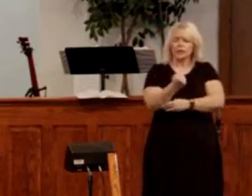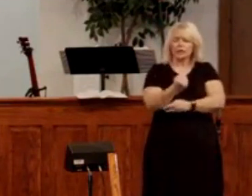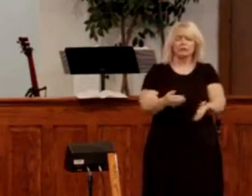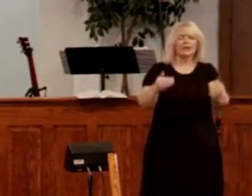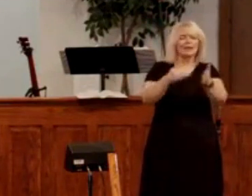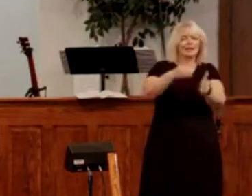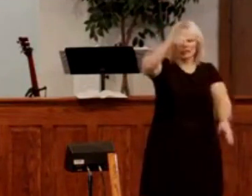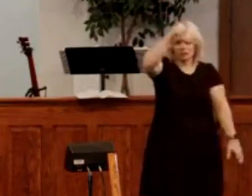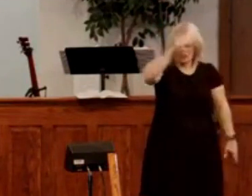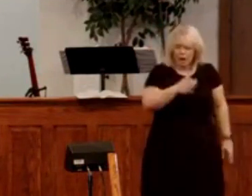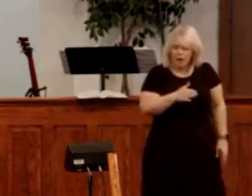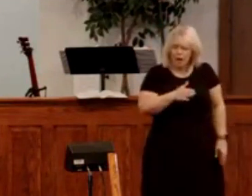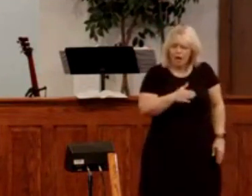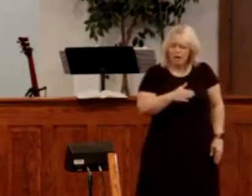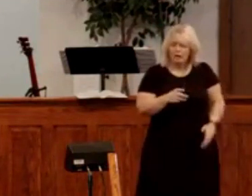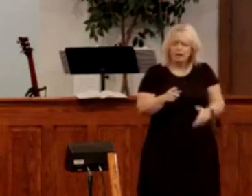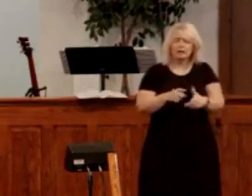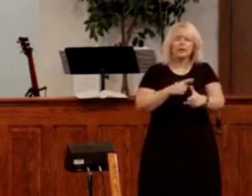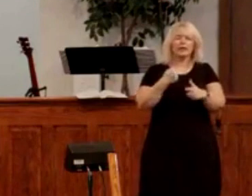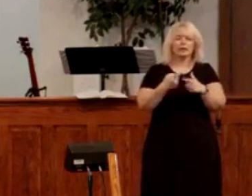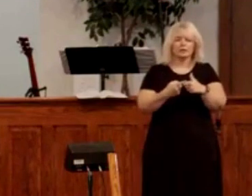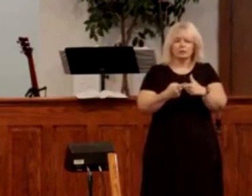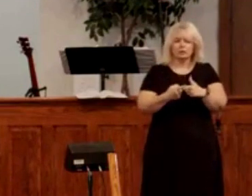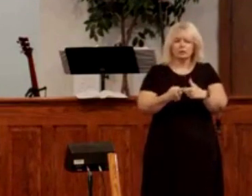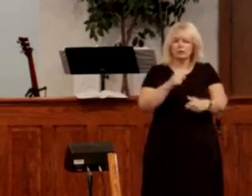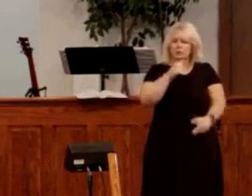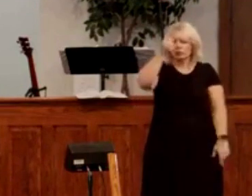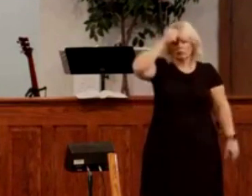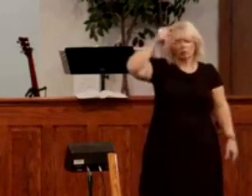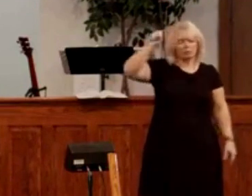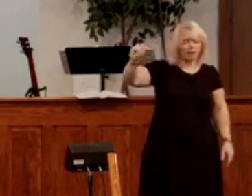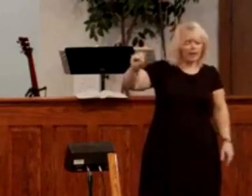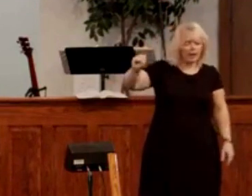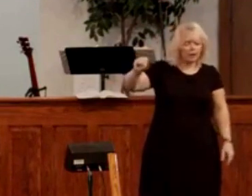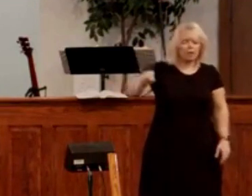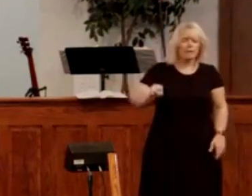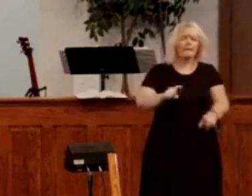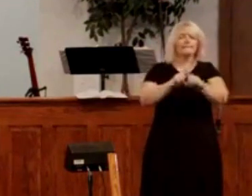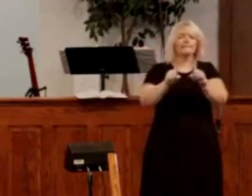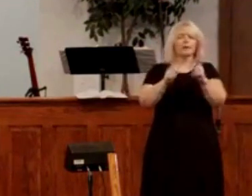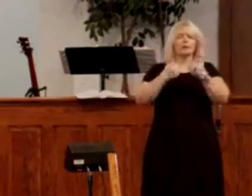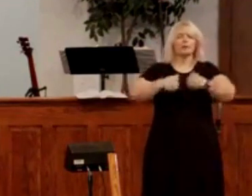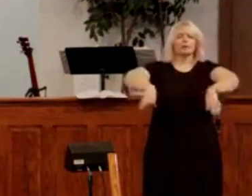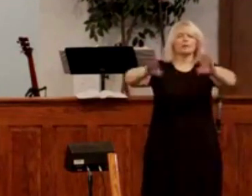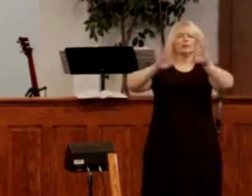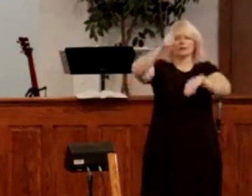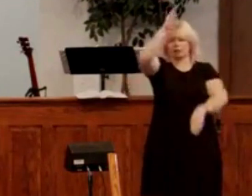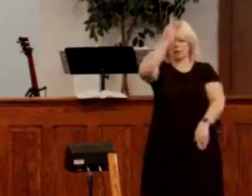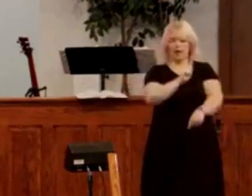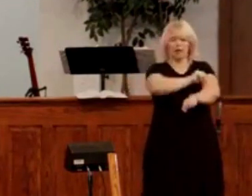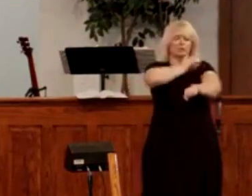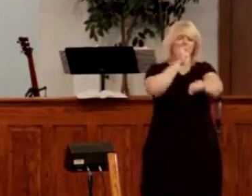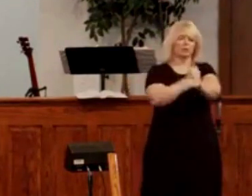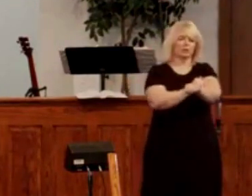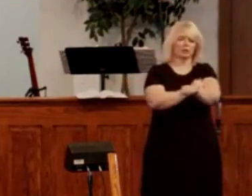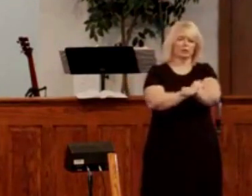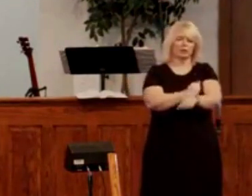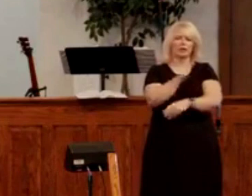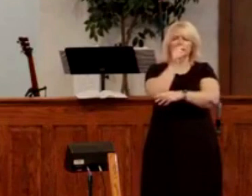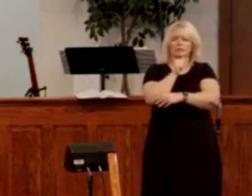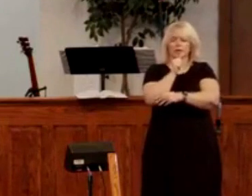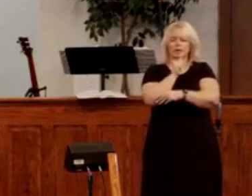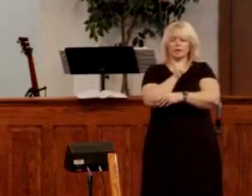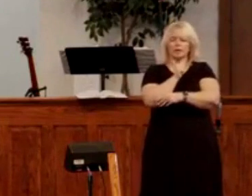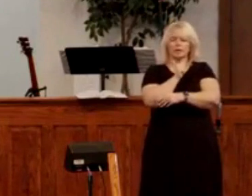obedience to God. That's when we won't rebel. We just simply submit to God's authority. Silently, without